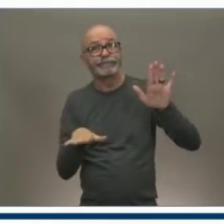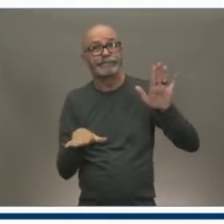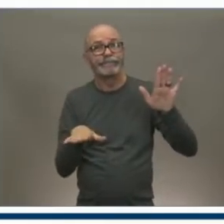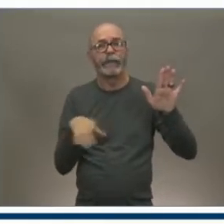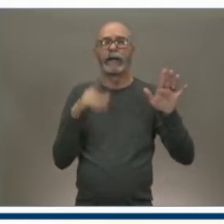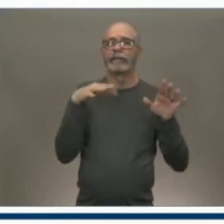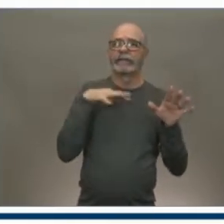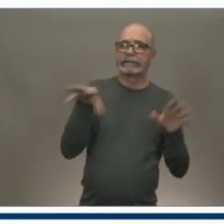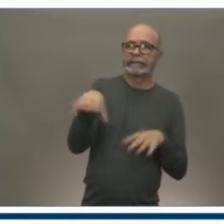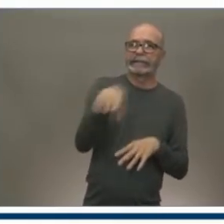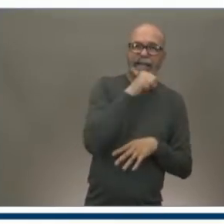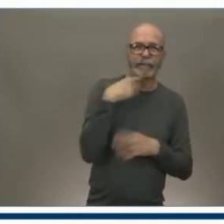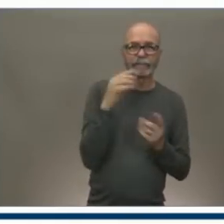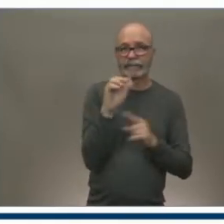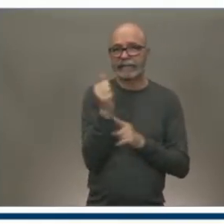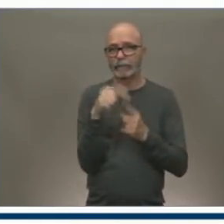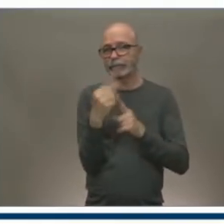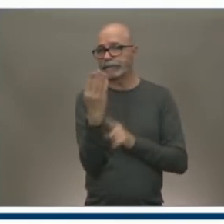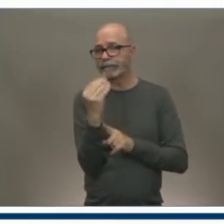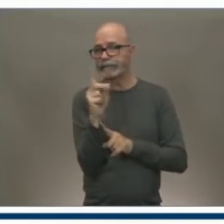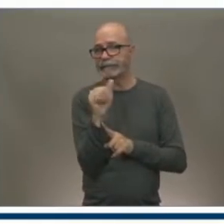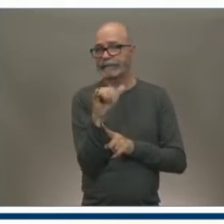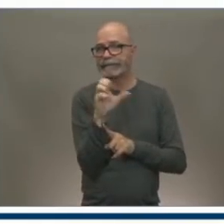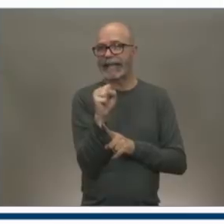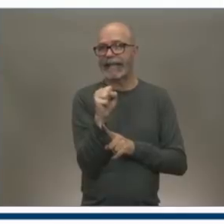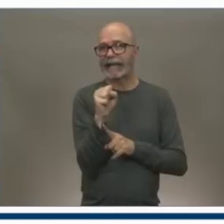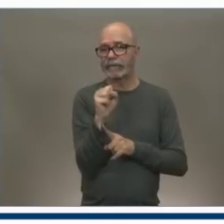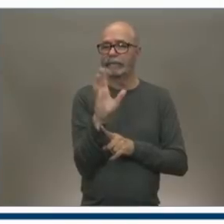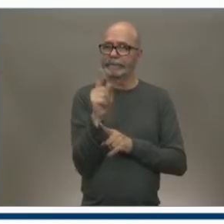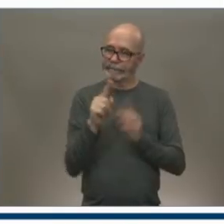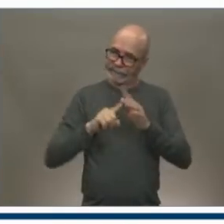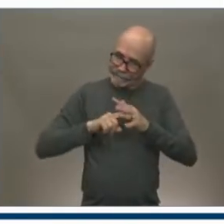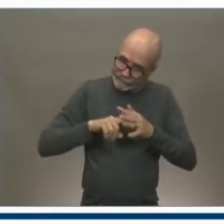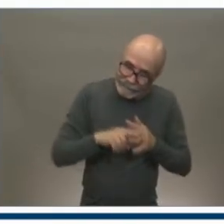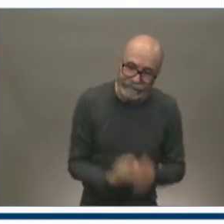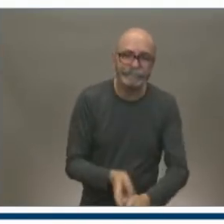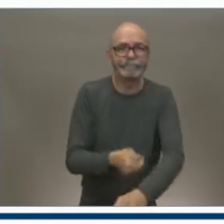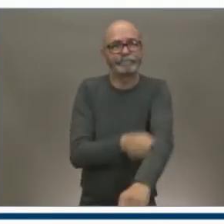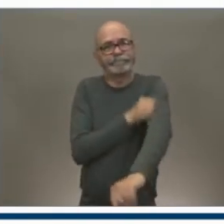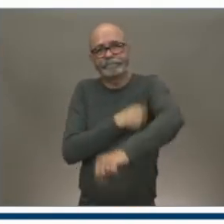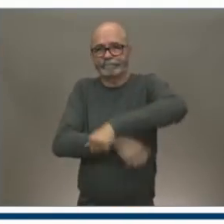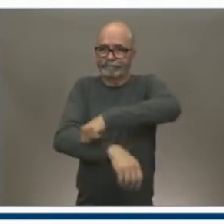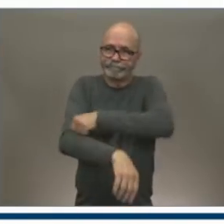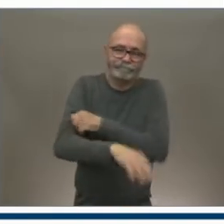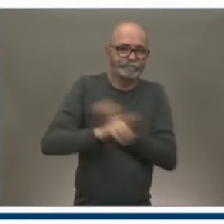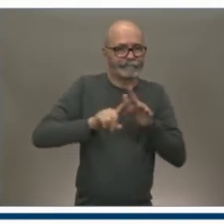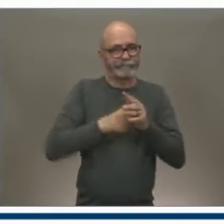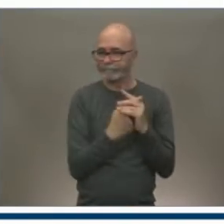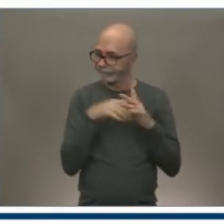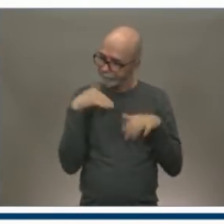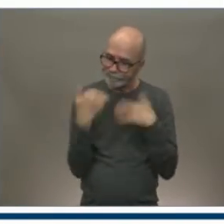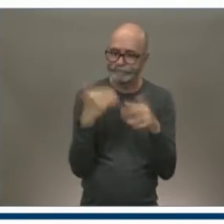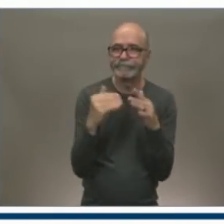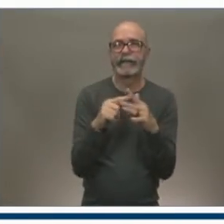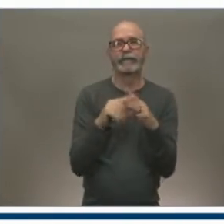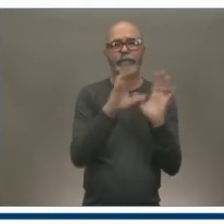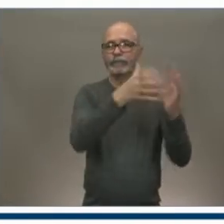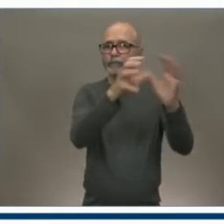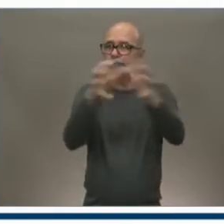time, the transition team will be able to get started really on day one. They'll be able to put them together. And I